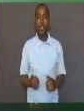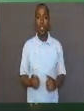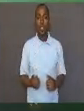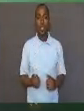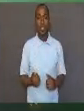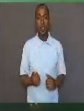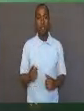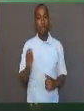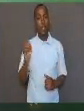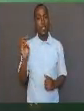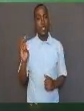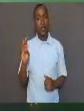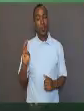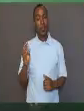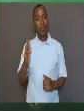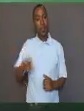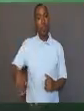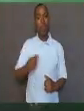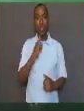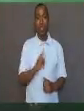a thing of the past.